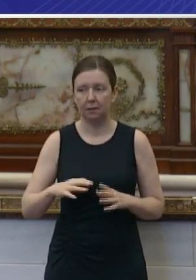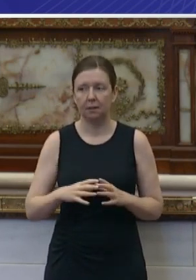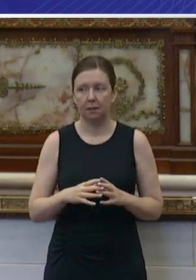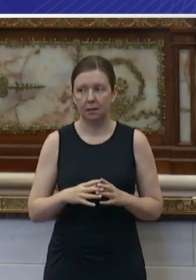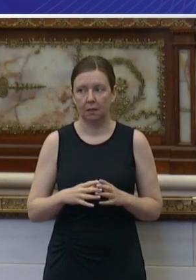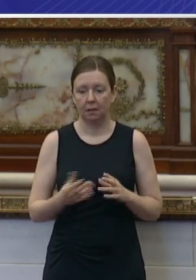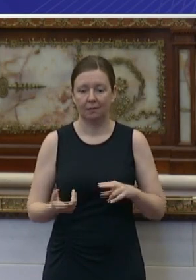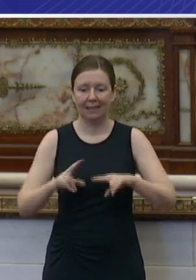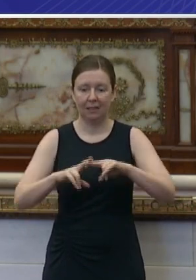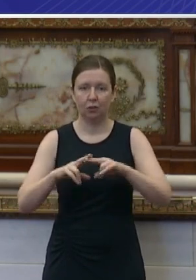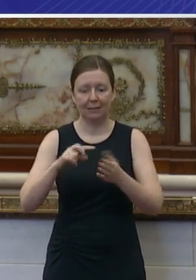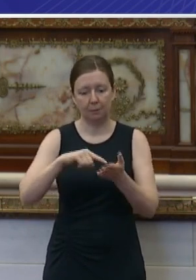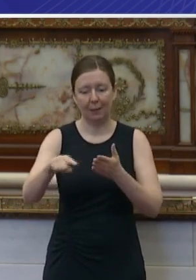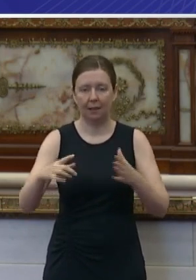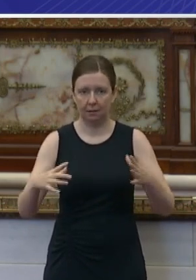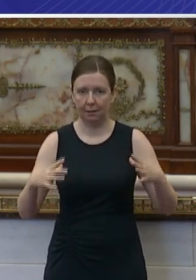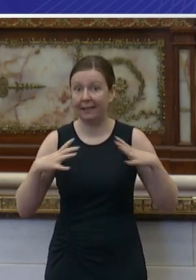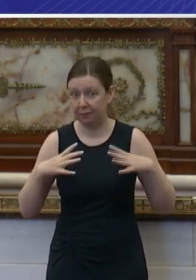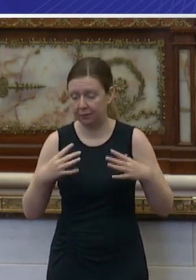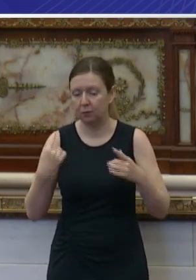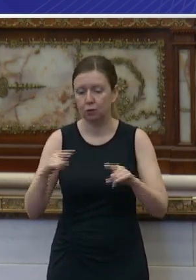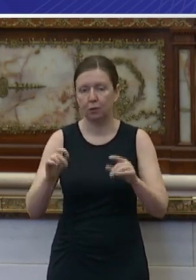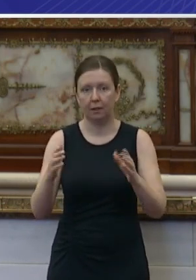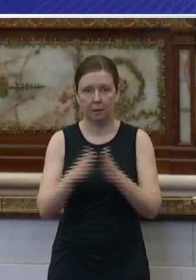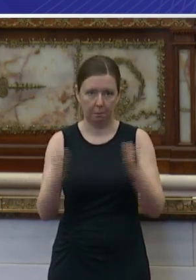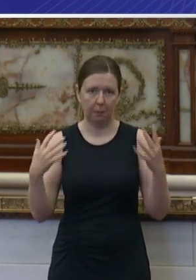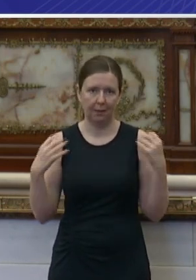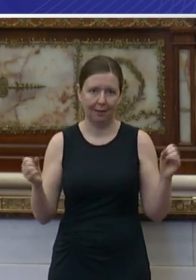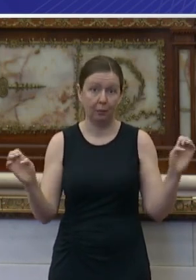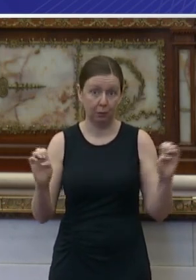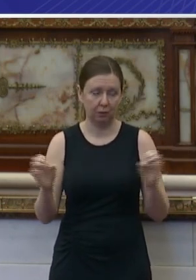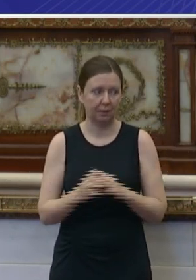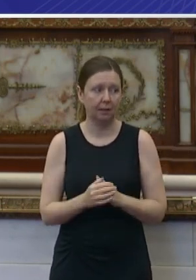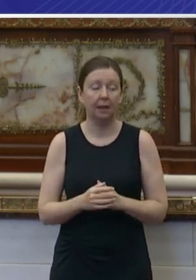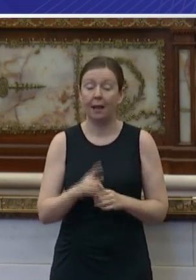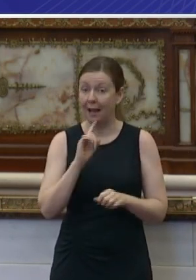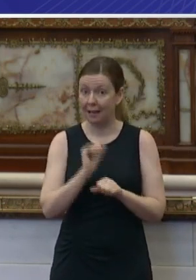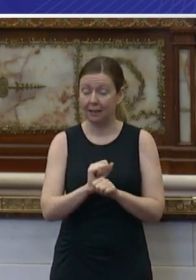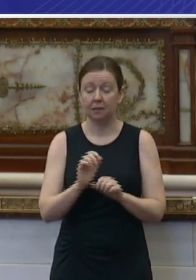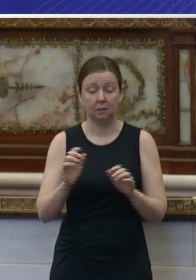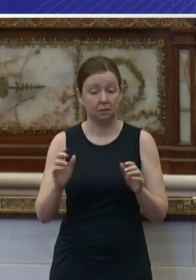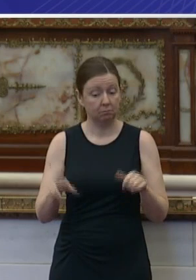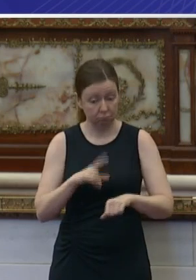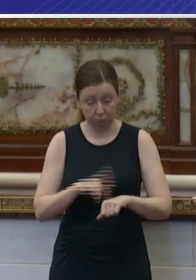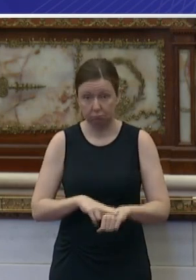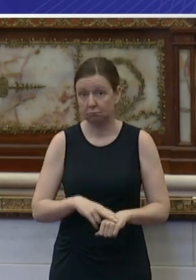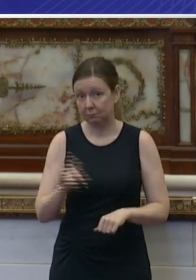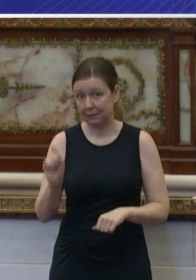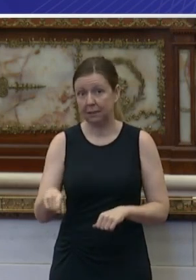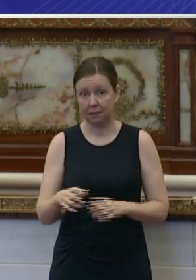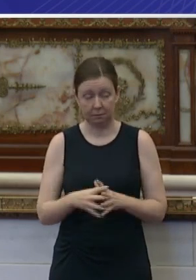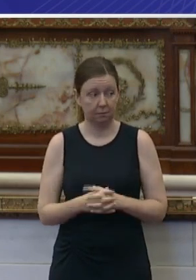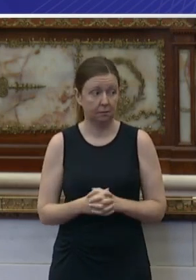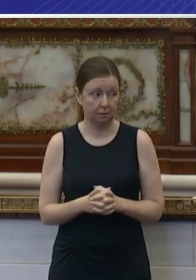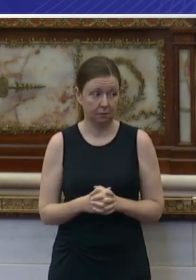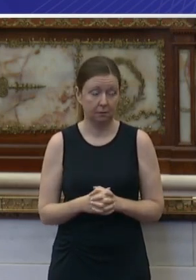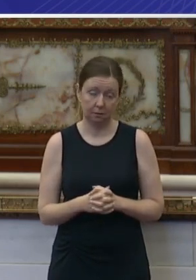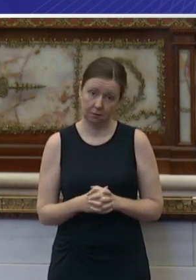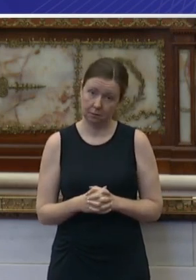the increased paid sick leave during a public health emergency, and it is without a doubt needed for